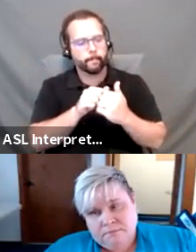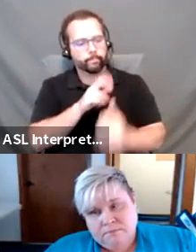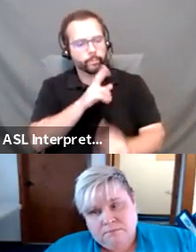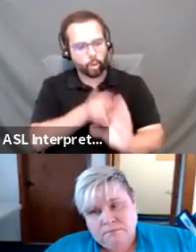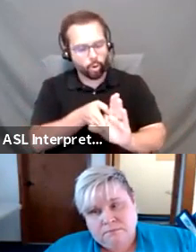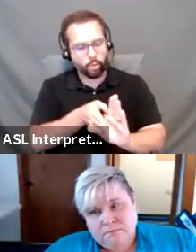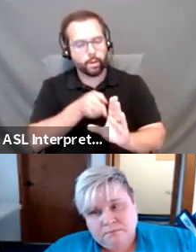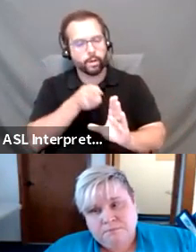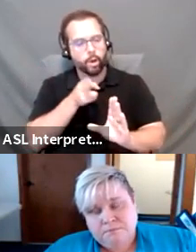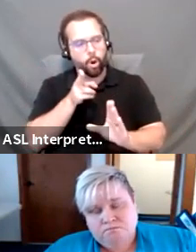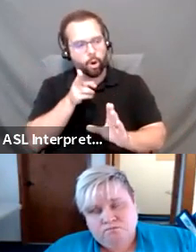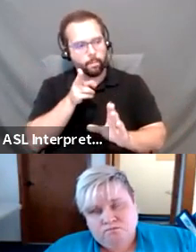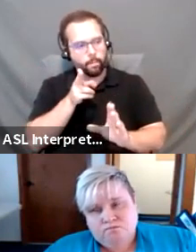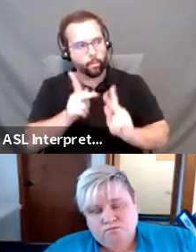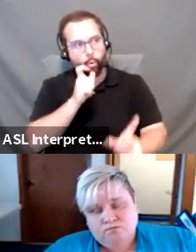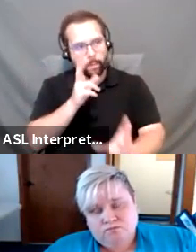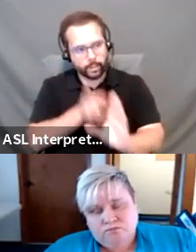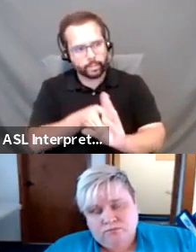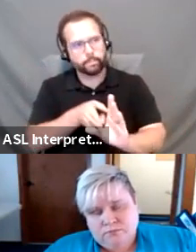peer support events.